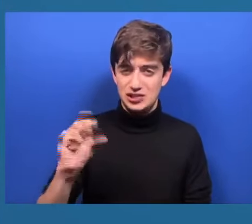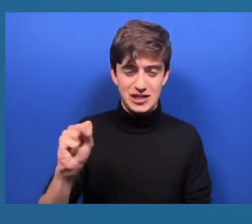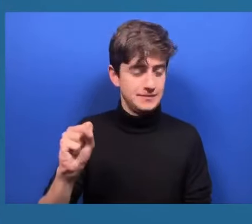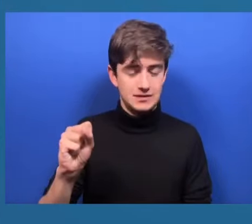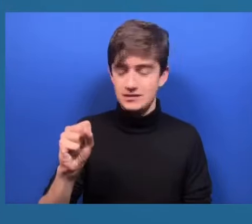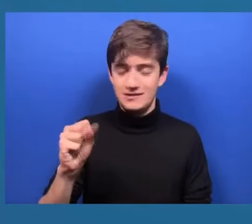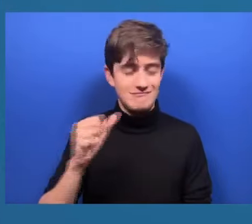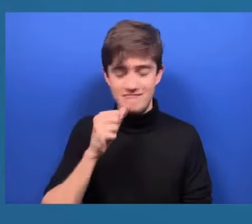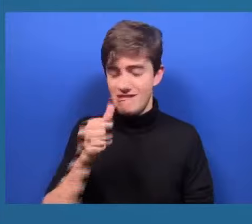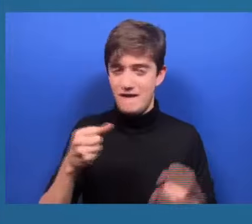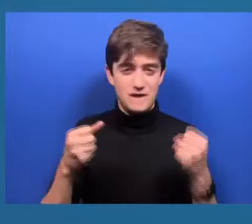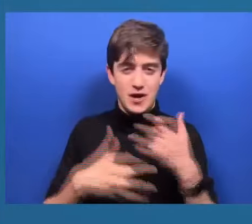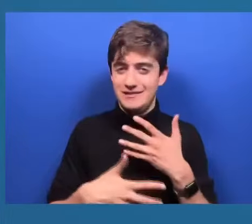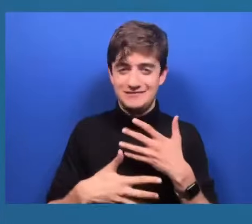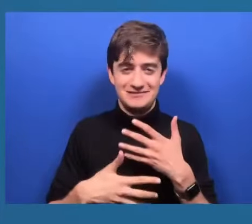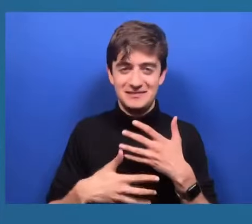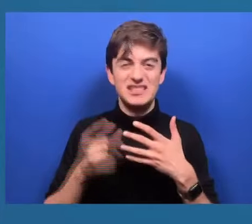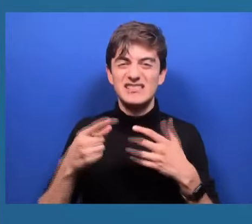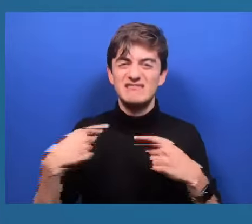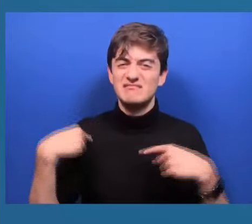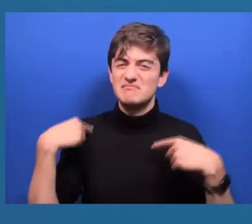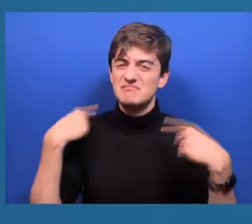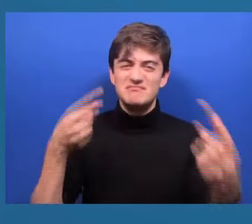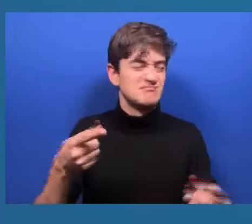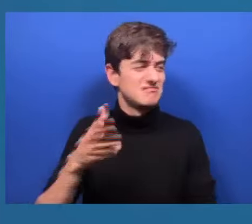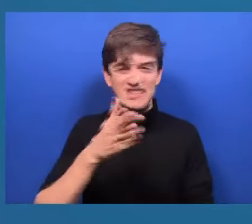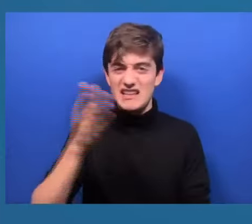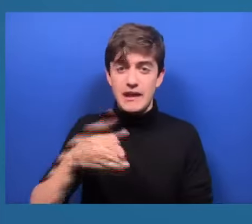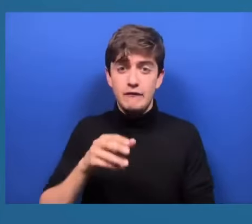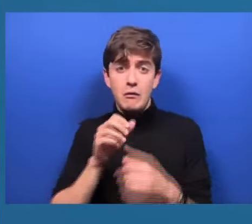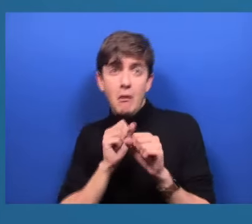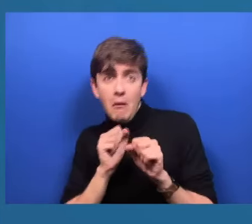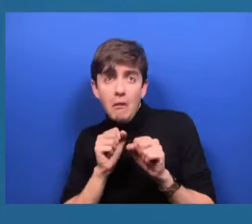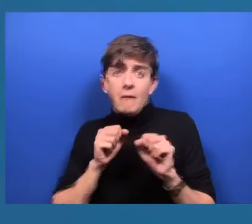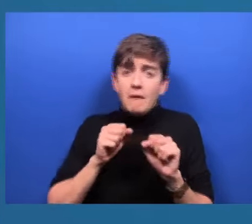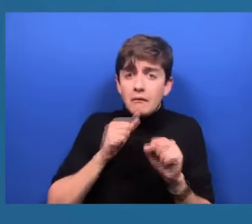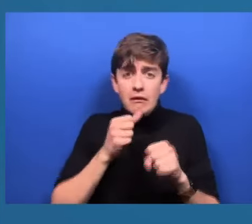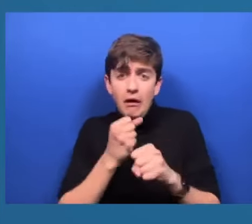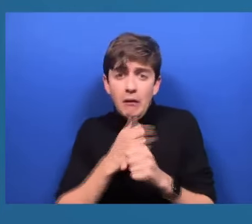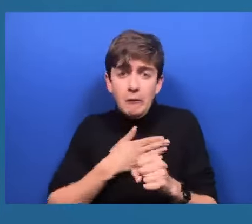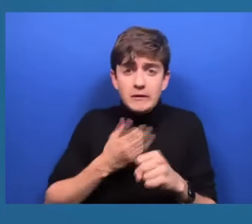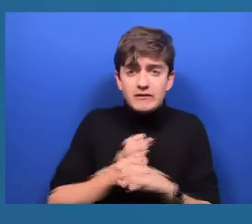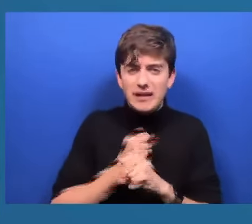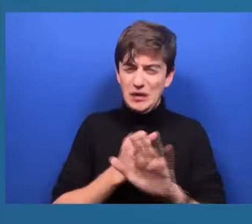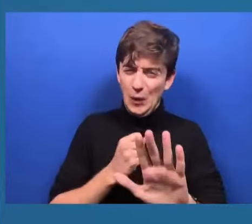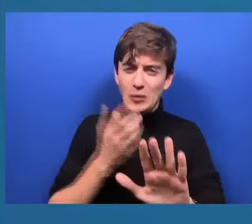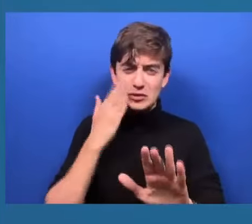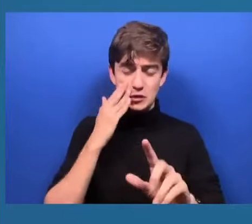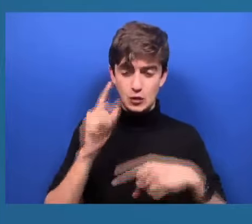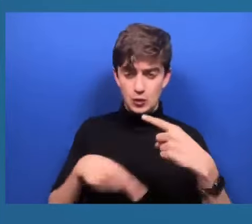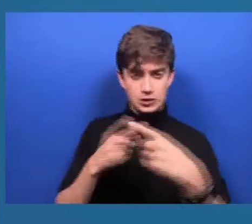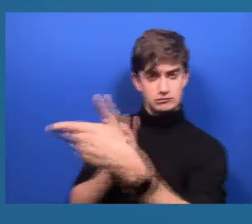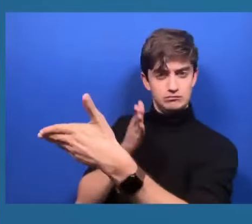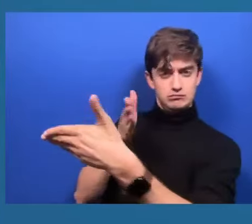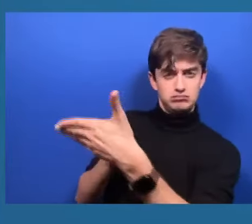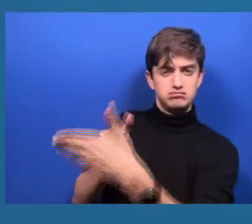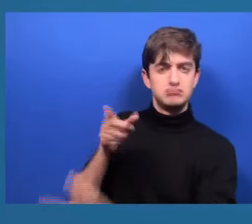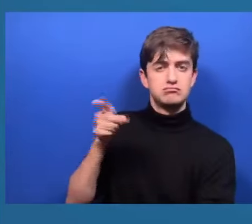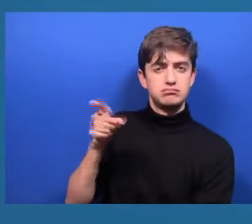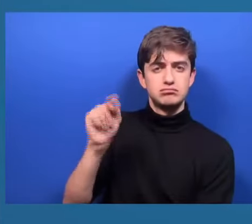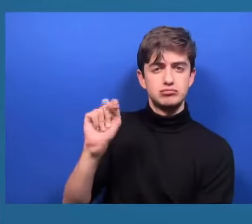afraid. She has never backed down from a fight, and she knew when she pursued her case against Donald